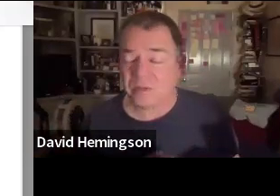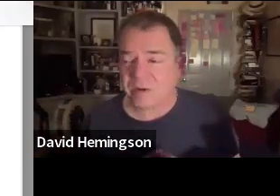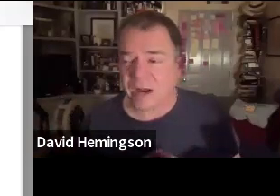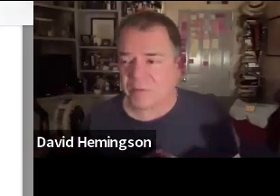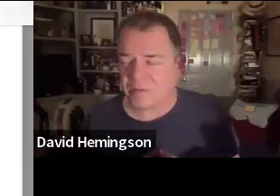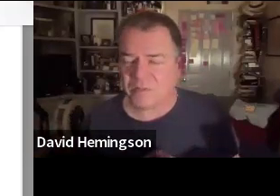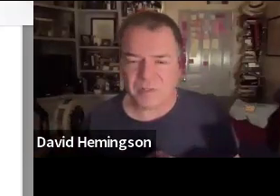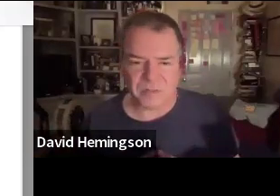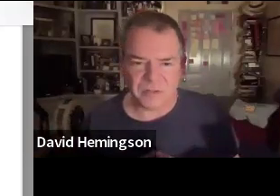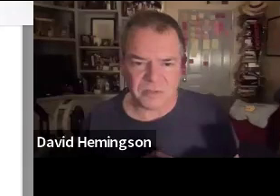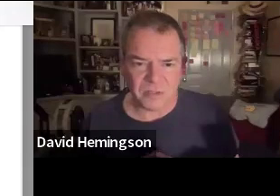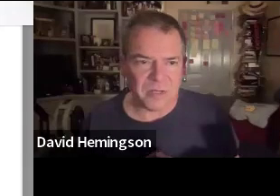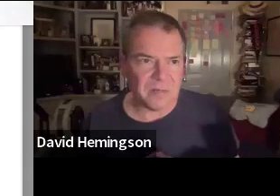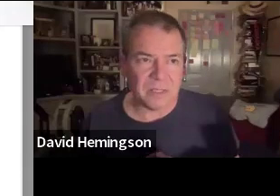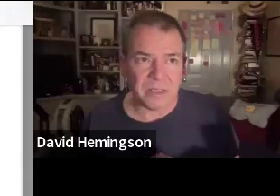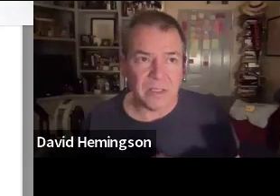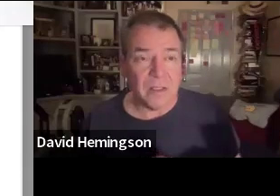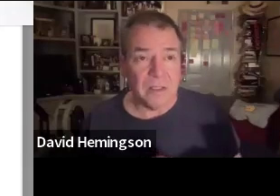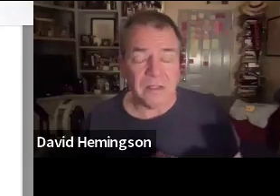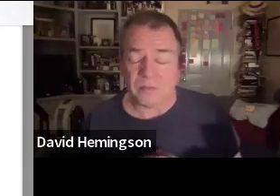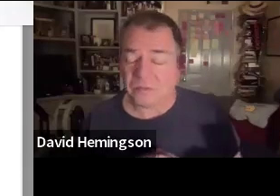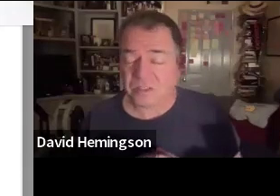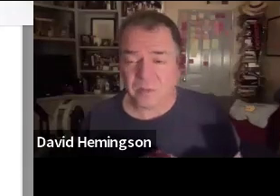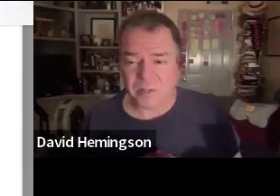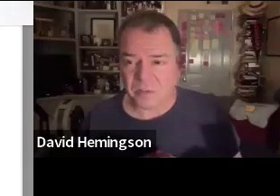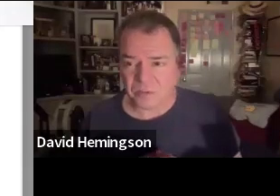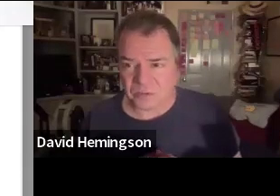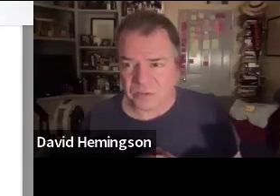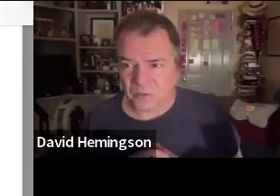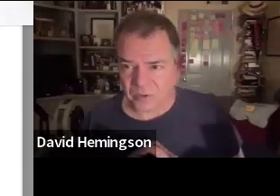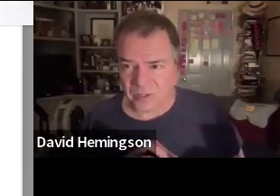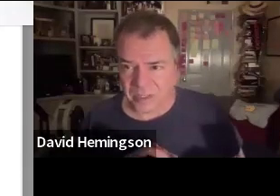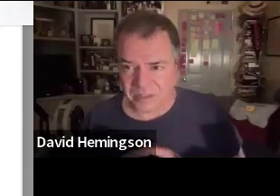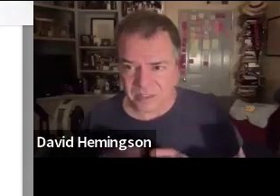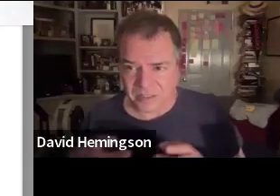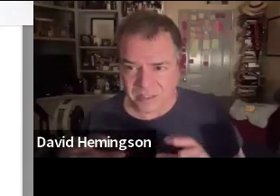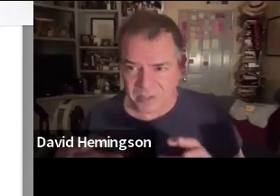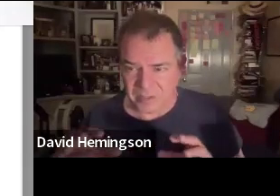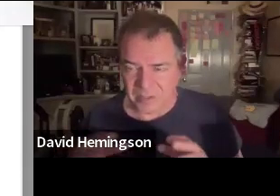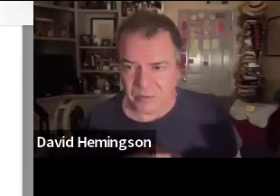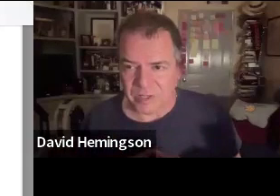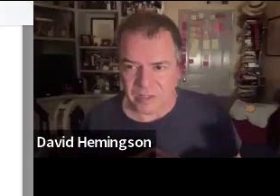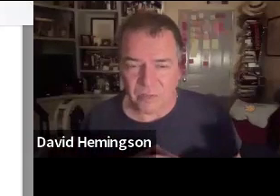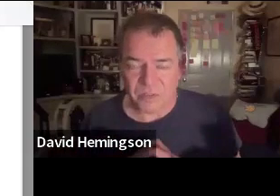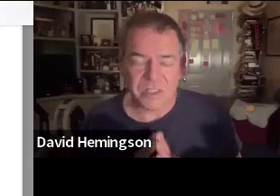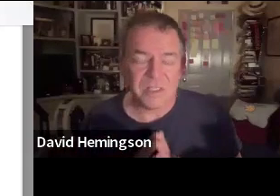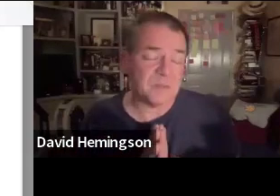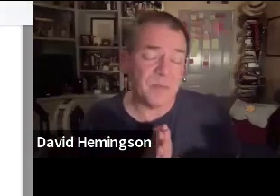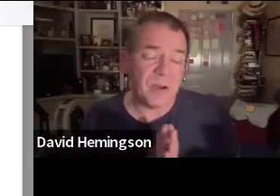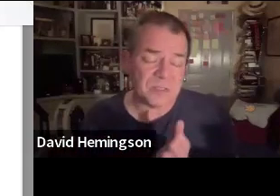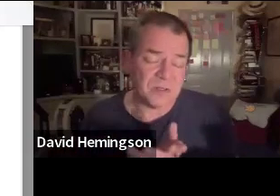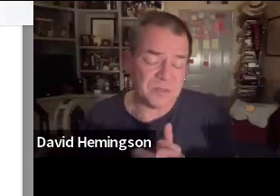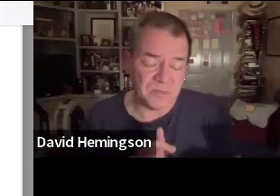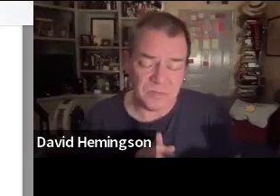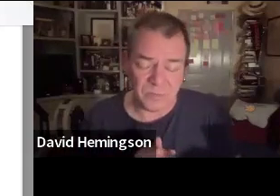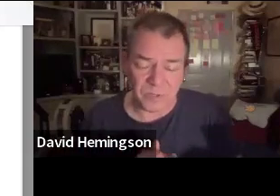there was a degree of optimism, but there was also a degree of like, serious social turmoil, kind of like just like teetering on the brink. And you would see, because my